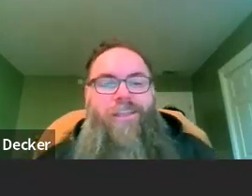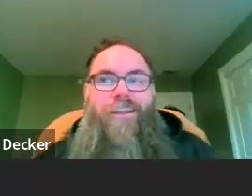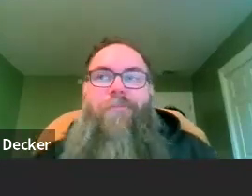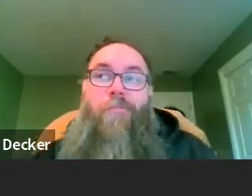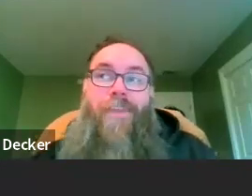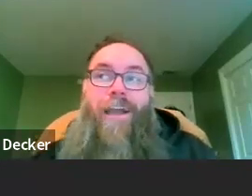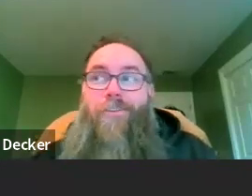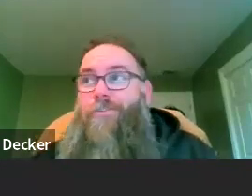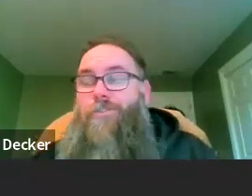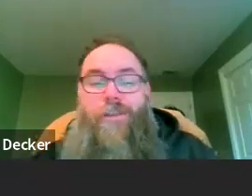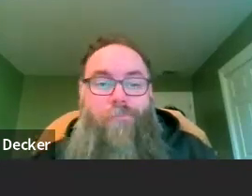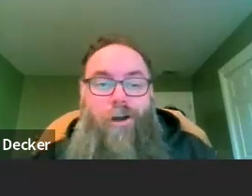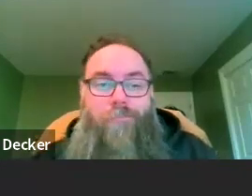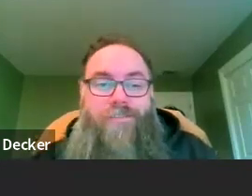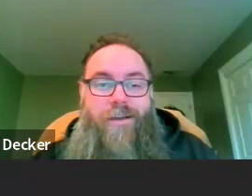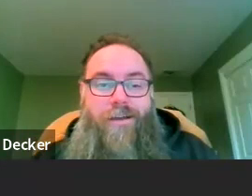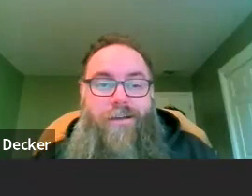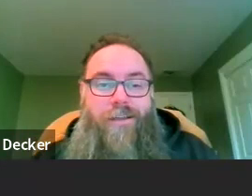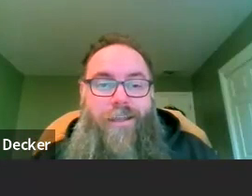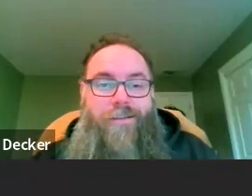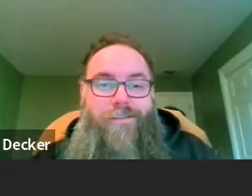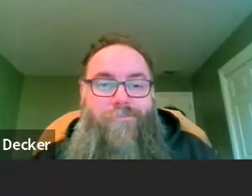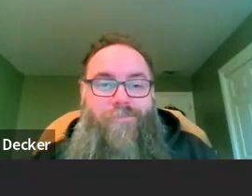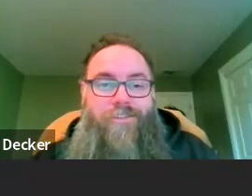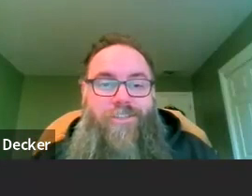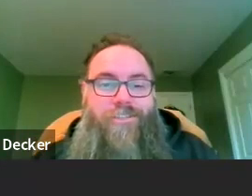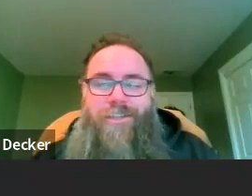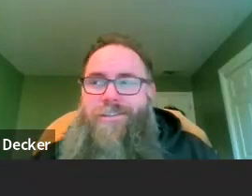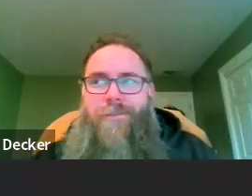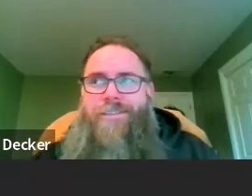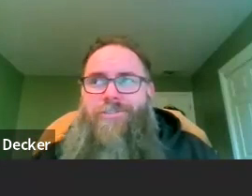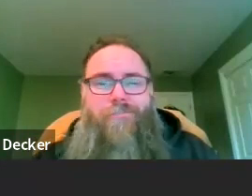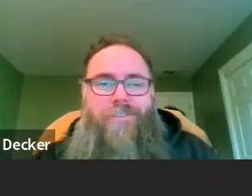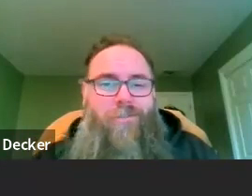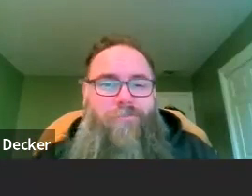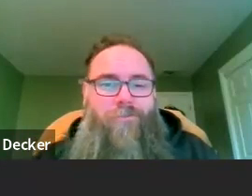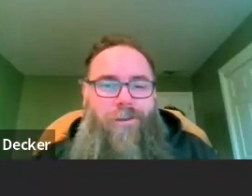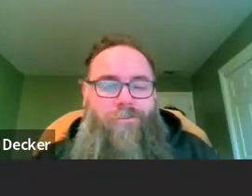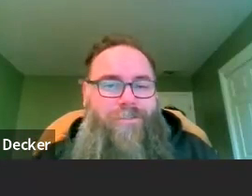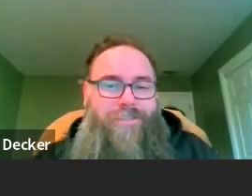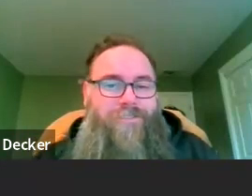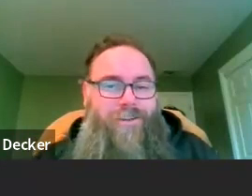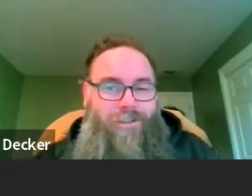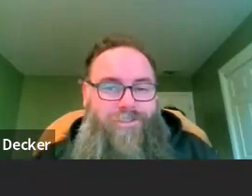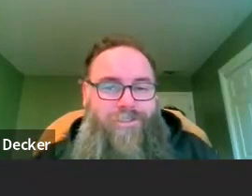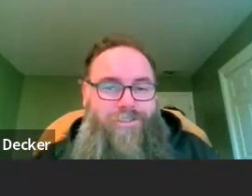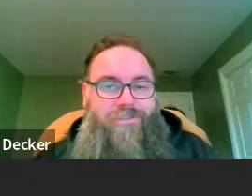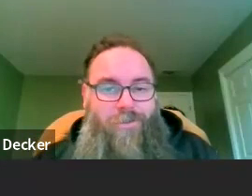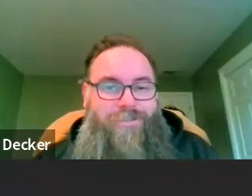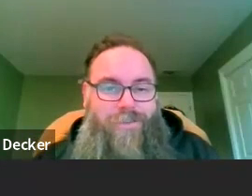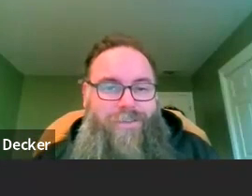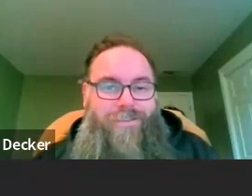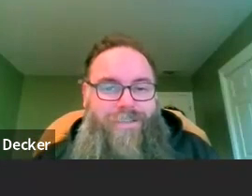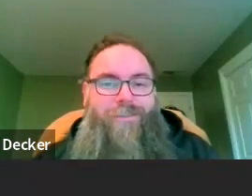folks. And for me, I don't know, you didn't prompt Etta, but she did such an amazing job describing what her assistive technology